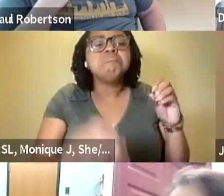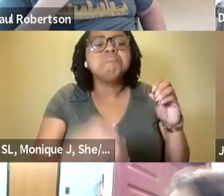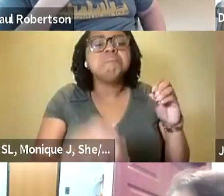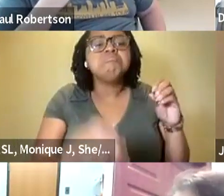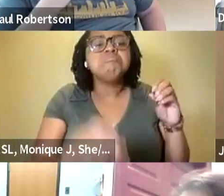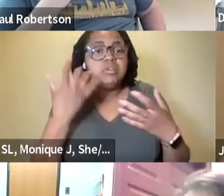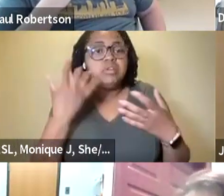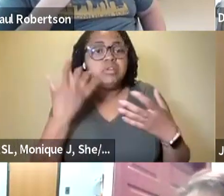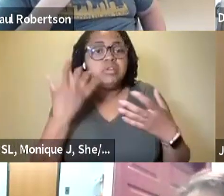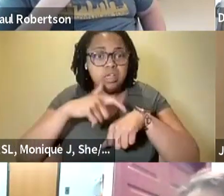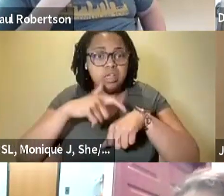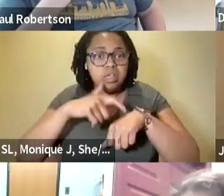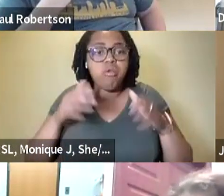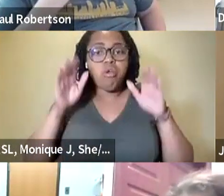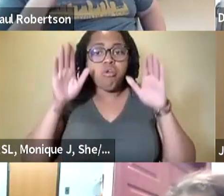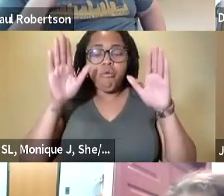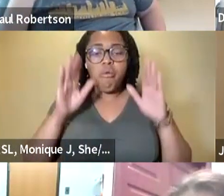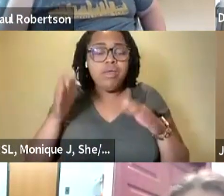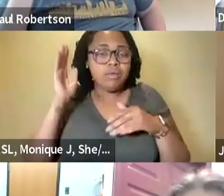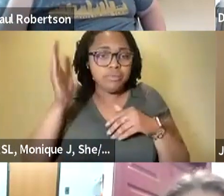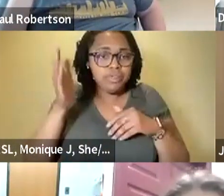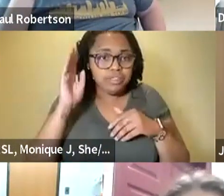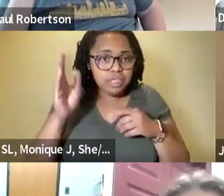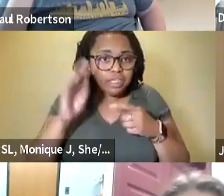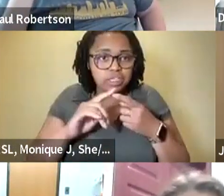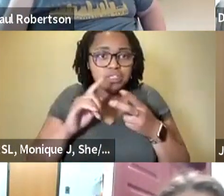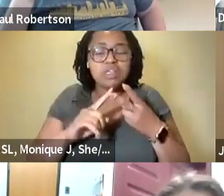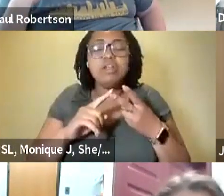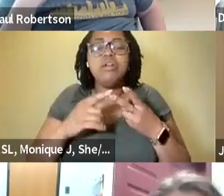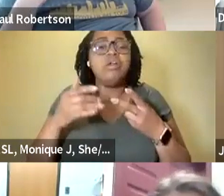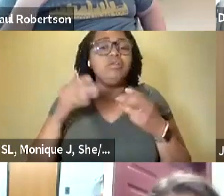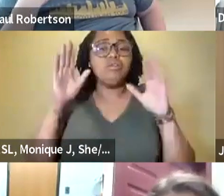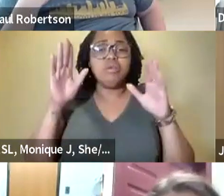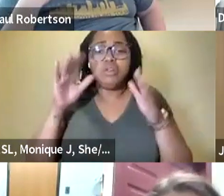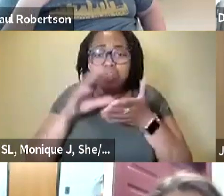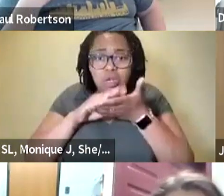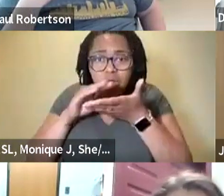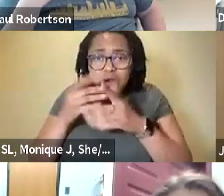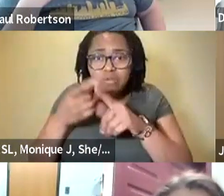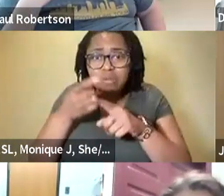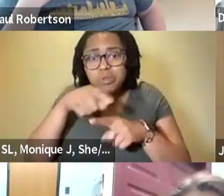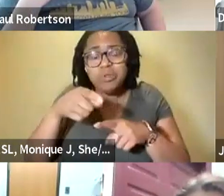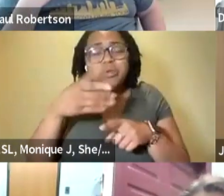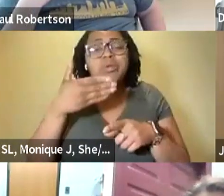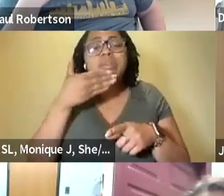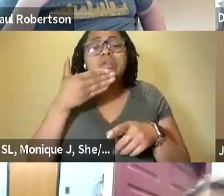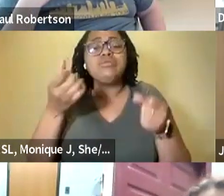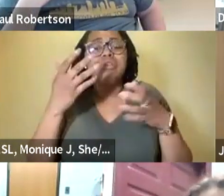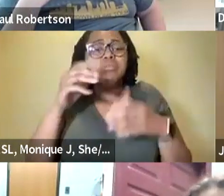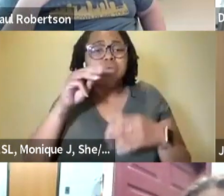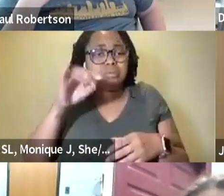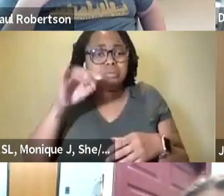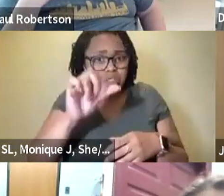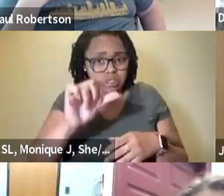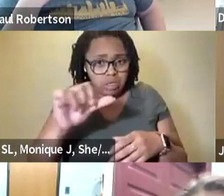great presentation. And great to learn. So thank you very, very much. Misha, you have